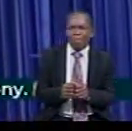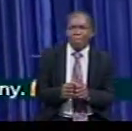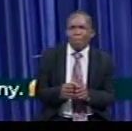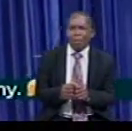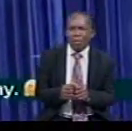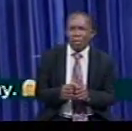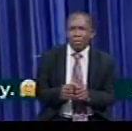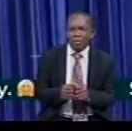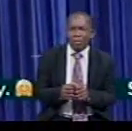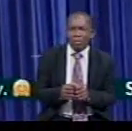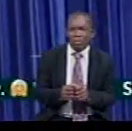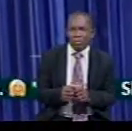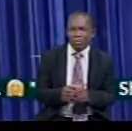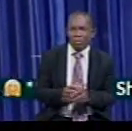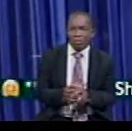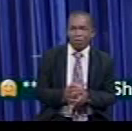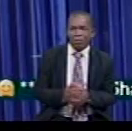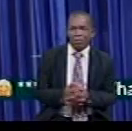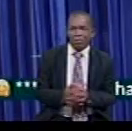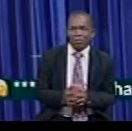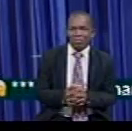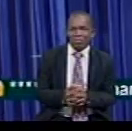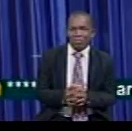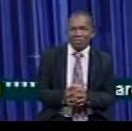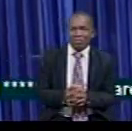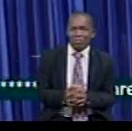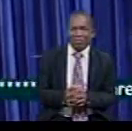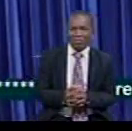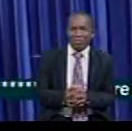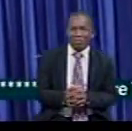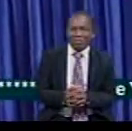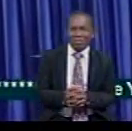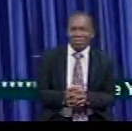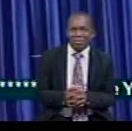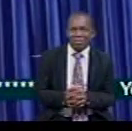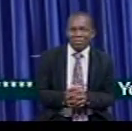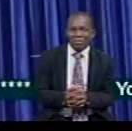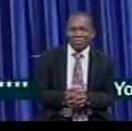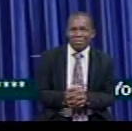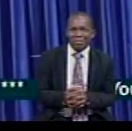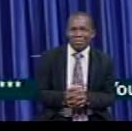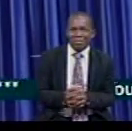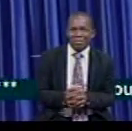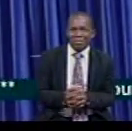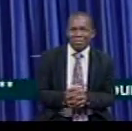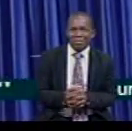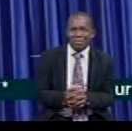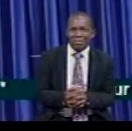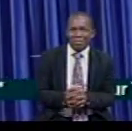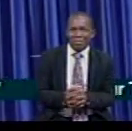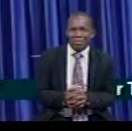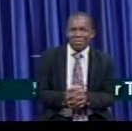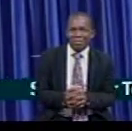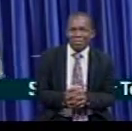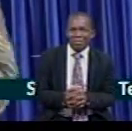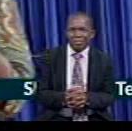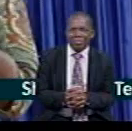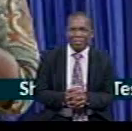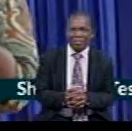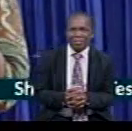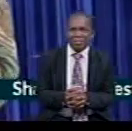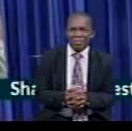Mifrigoso, near Ataporadia Mamma, and maybe in Wadansi. 25 years ni na me sa